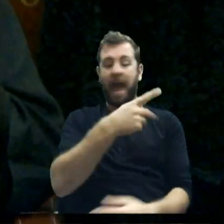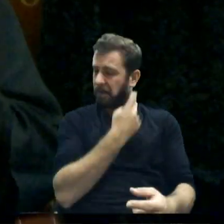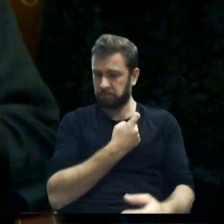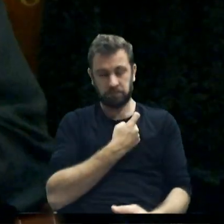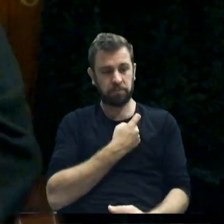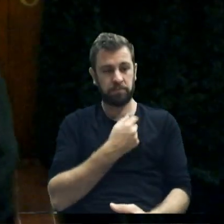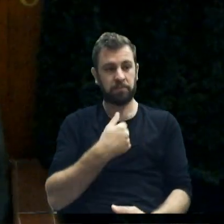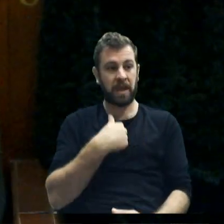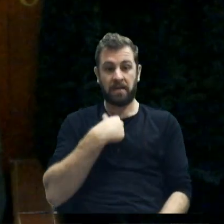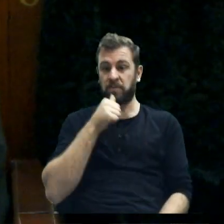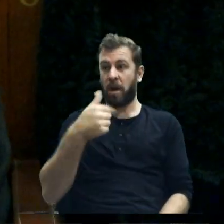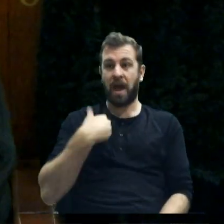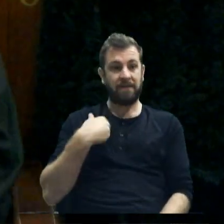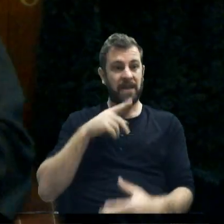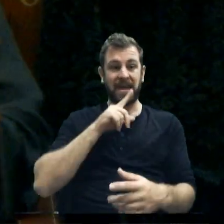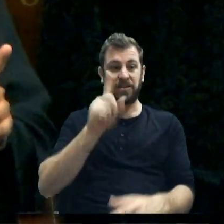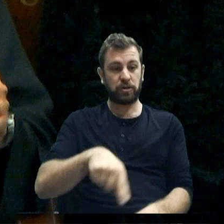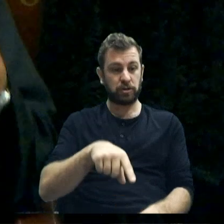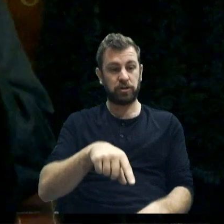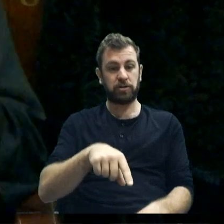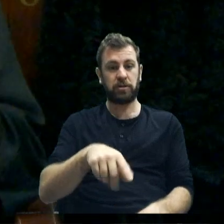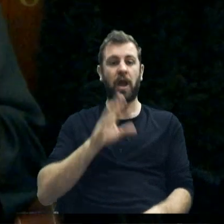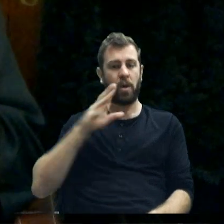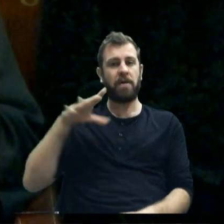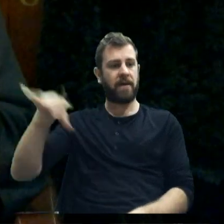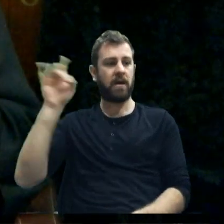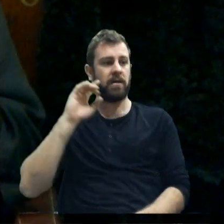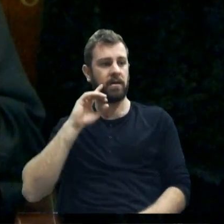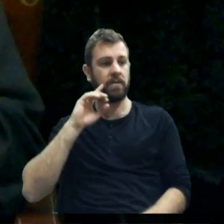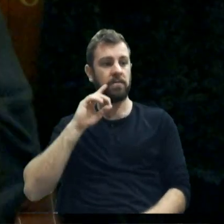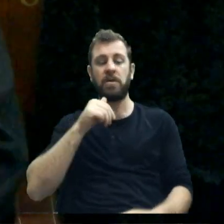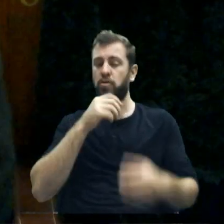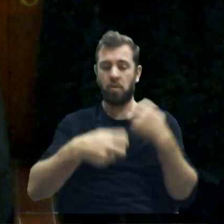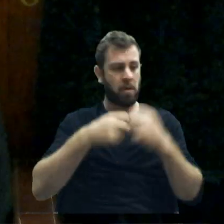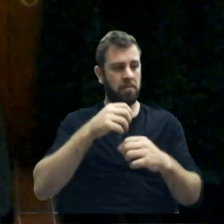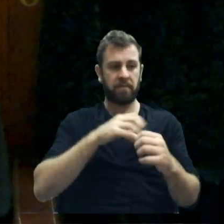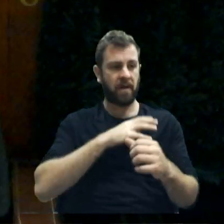have the answer, I'll get it for you. No problem, but ask me.